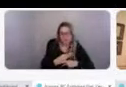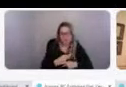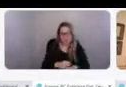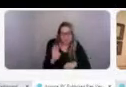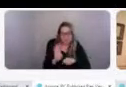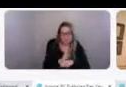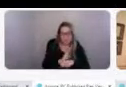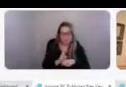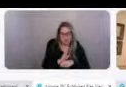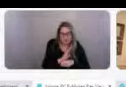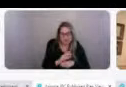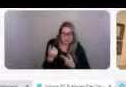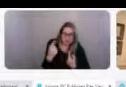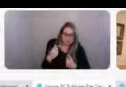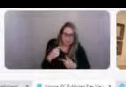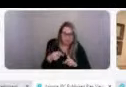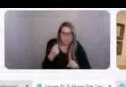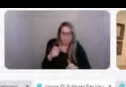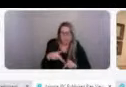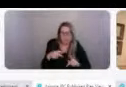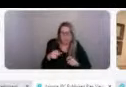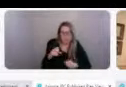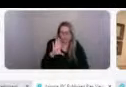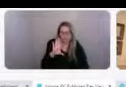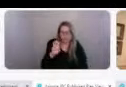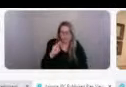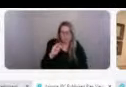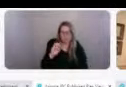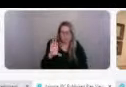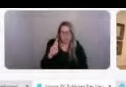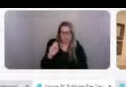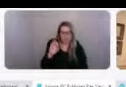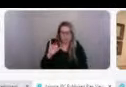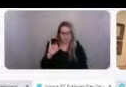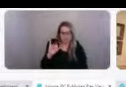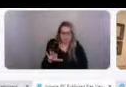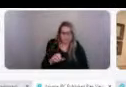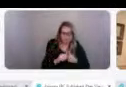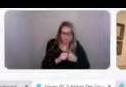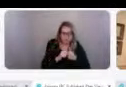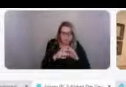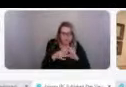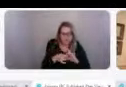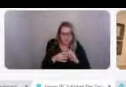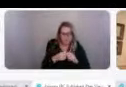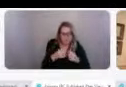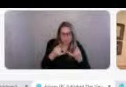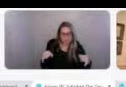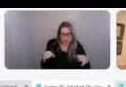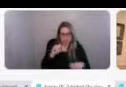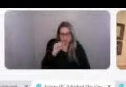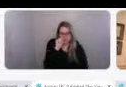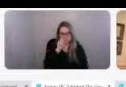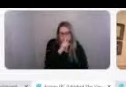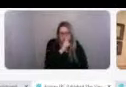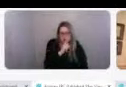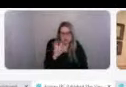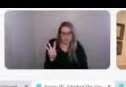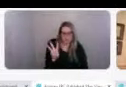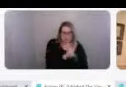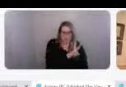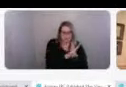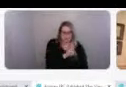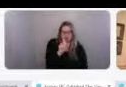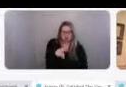on mccormick ranch uh essentially lie within the boundaries of scottsdale um and certainly the west boundary should be